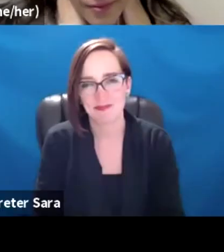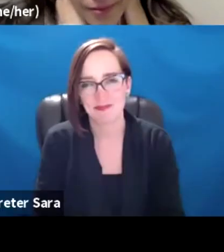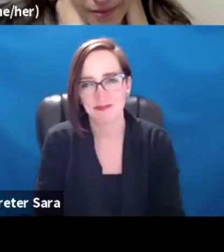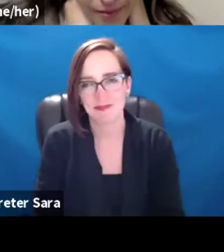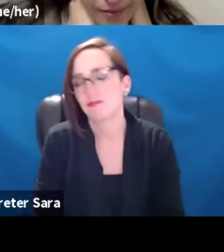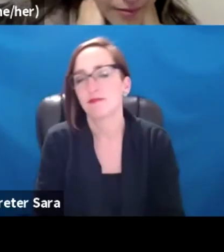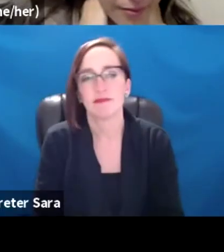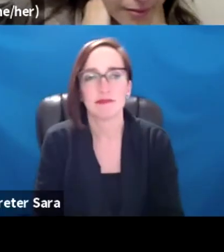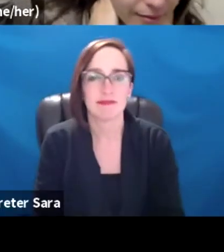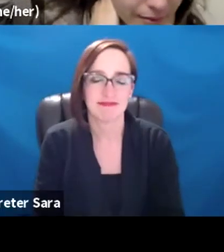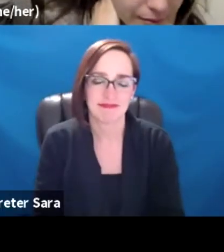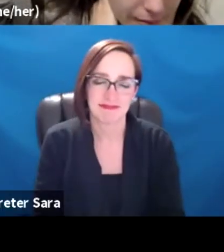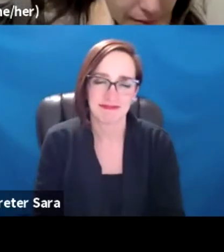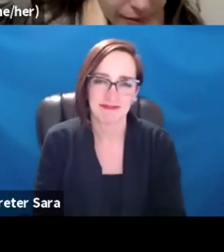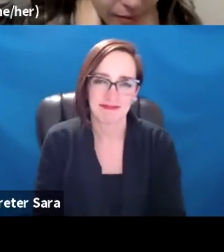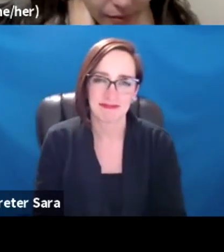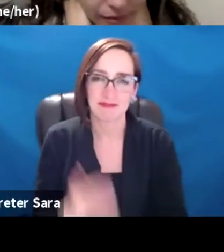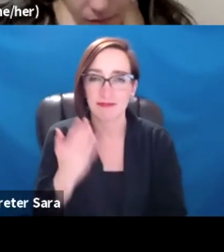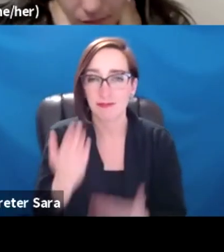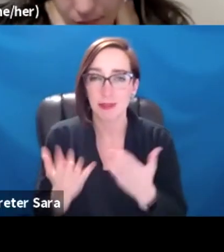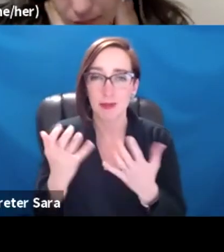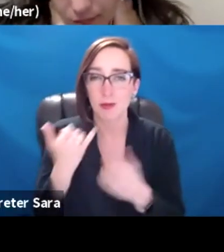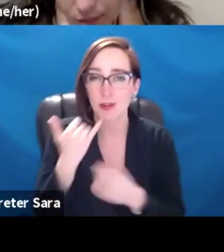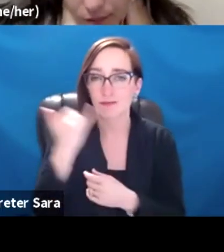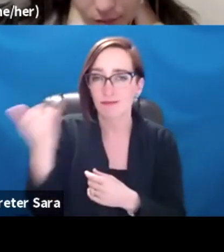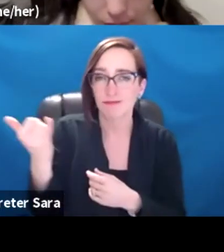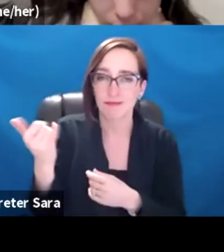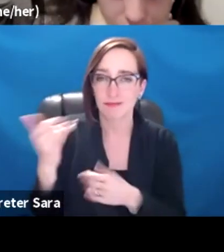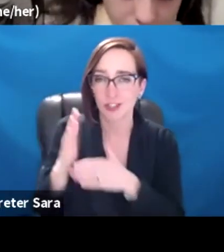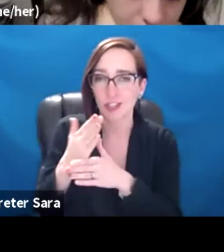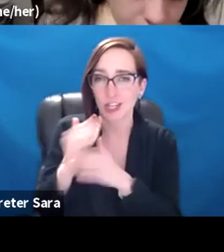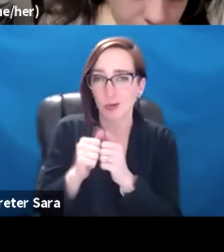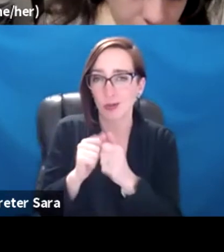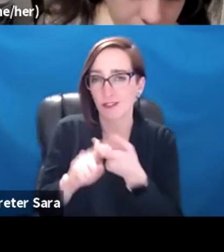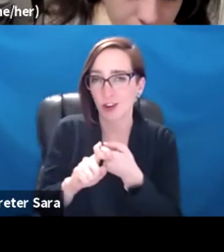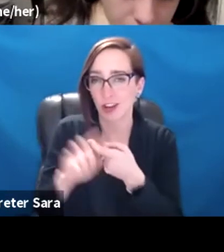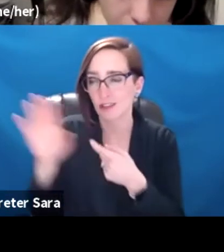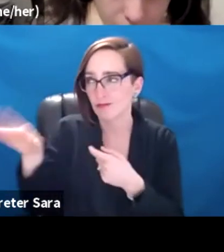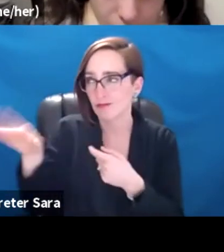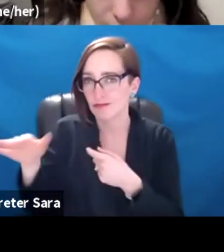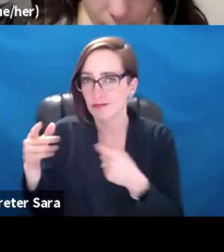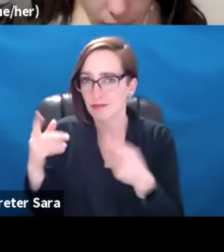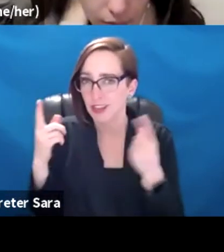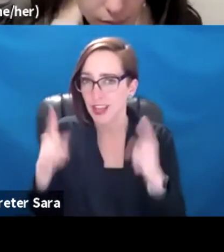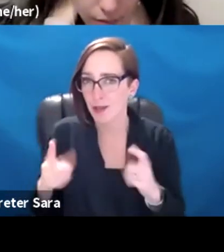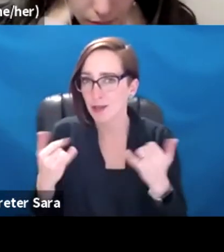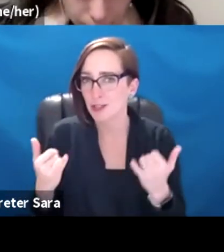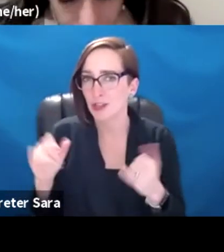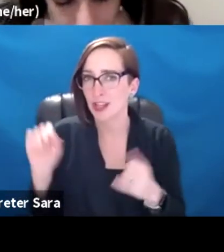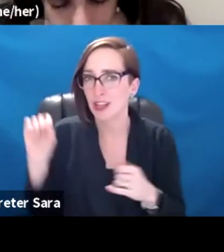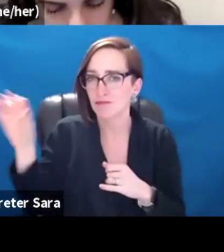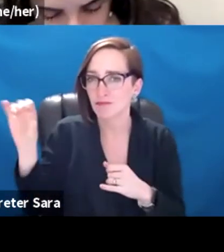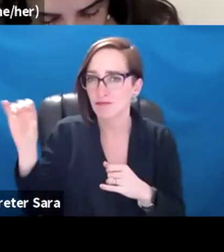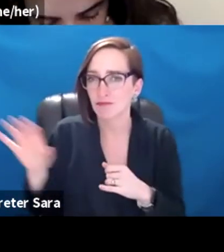Maybe you want to share with a friend, hey, I did this thing today. This is what came up for me.